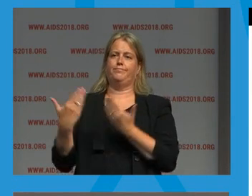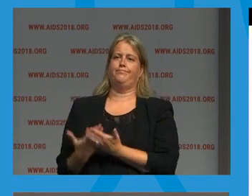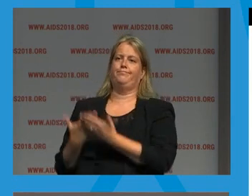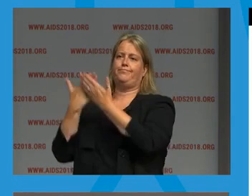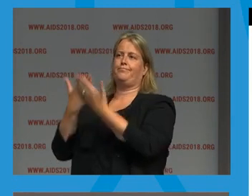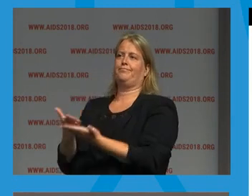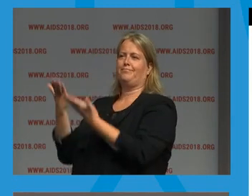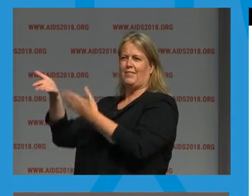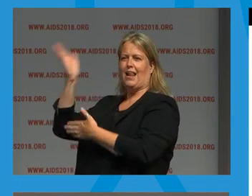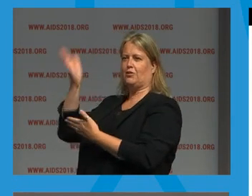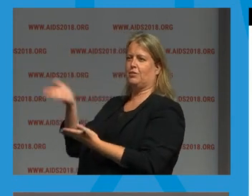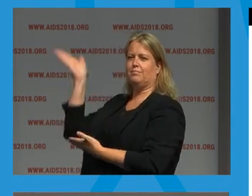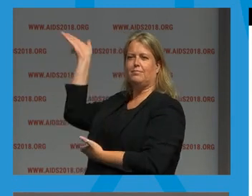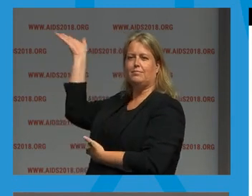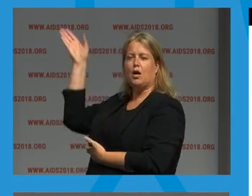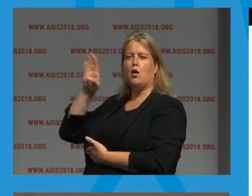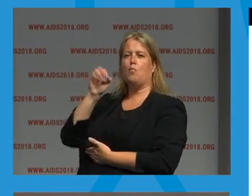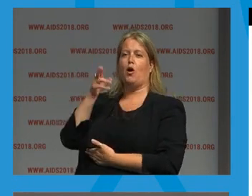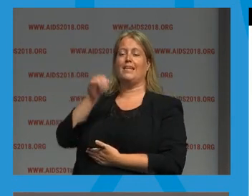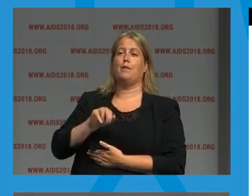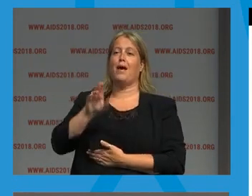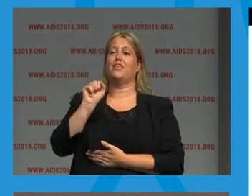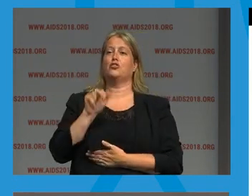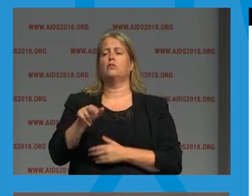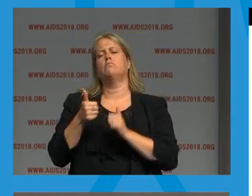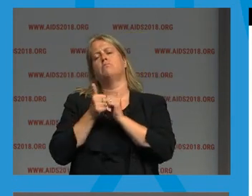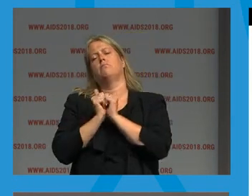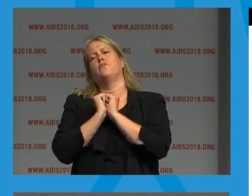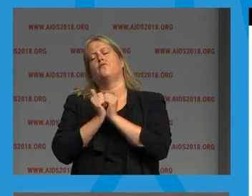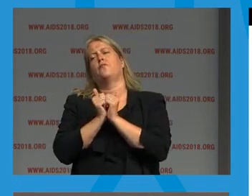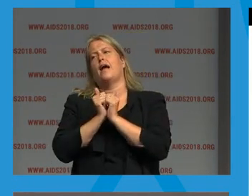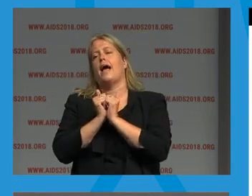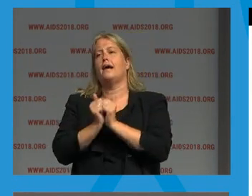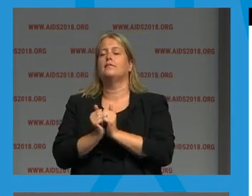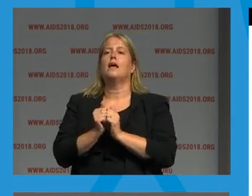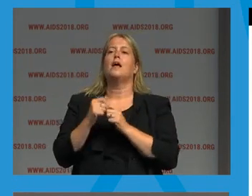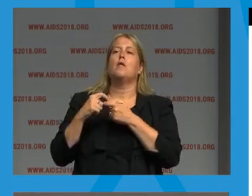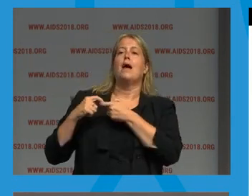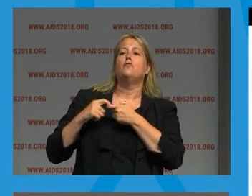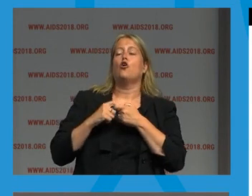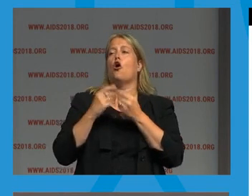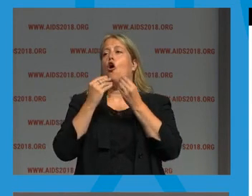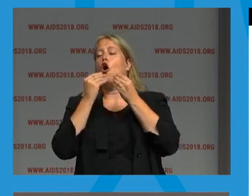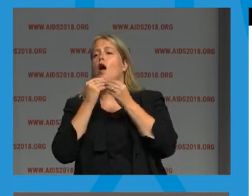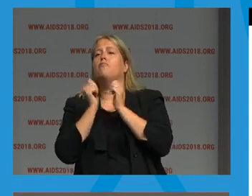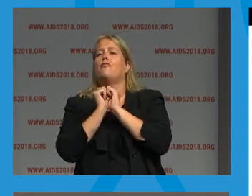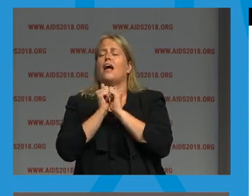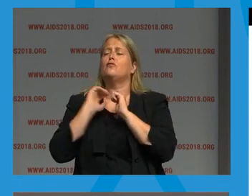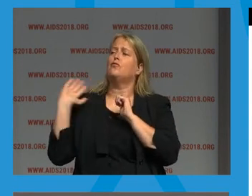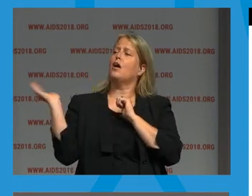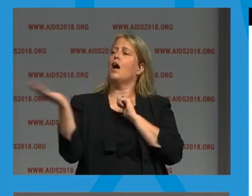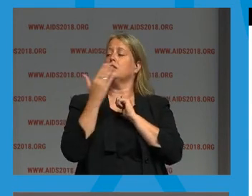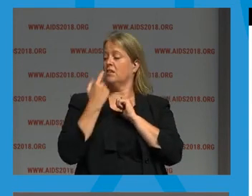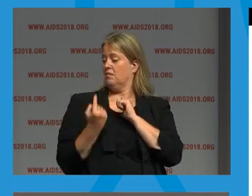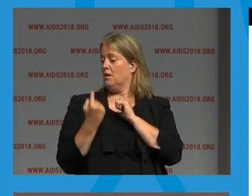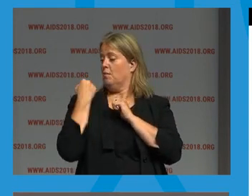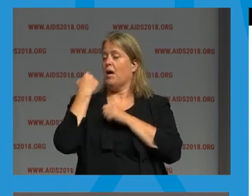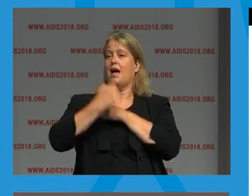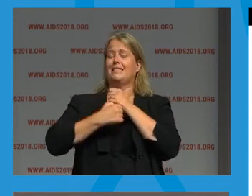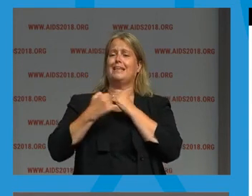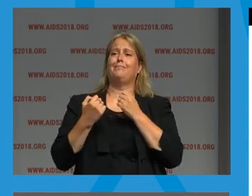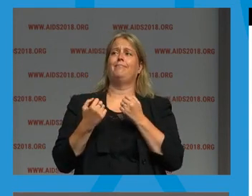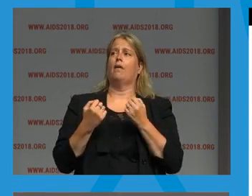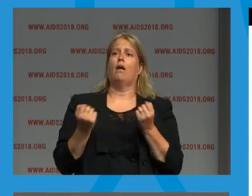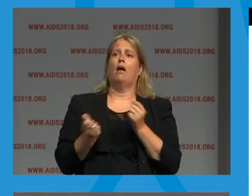dear friend and mentor to so many of us, who died suddenly and unexpectedly this past year. She was the